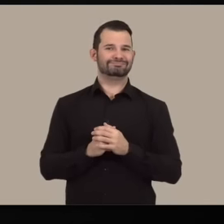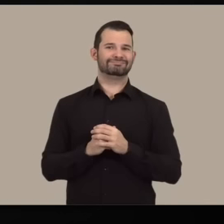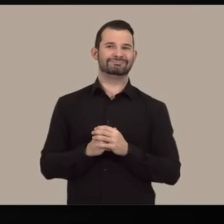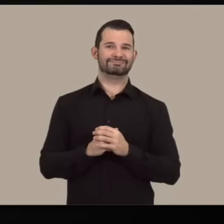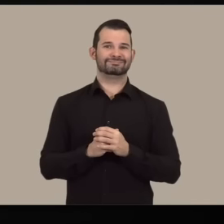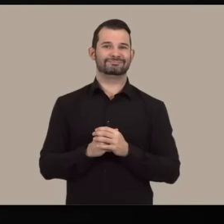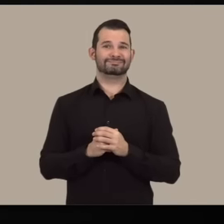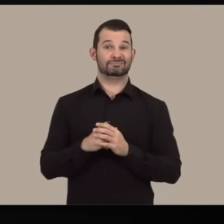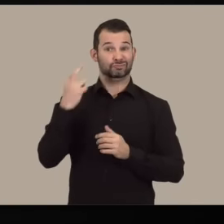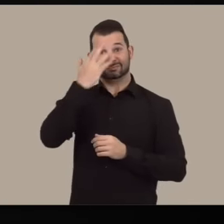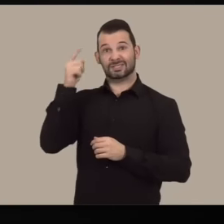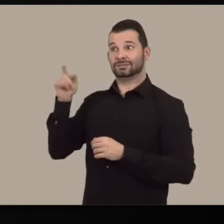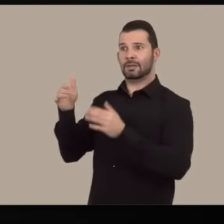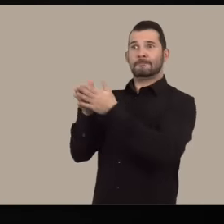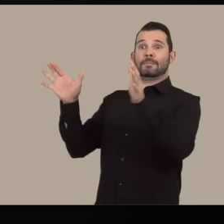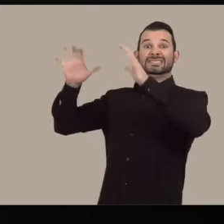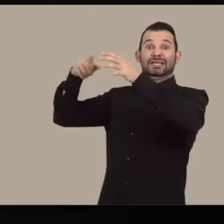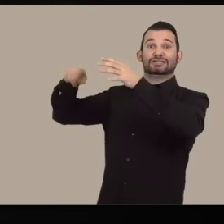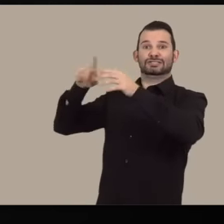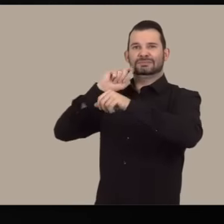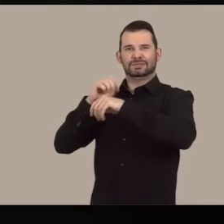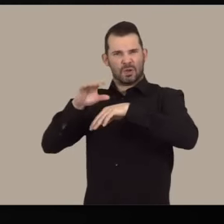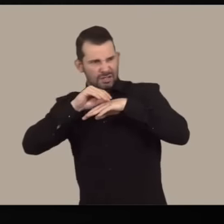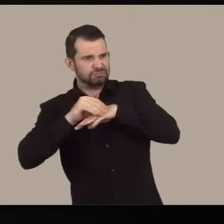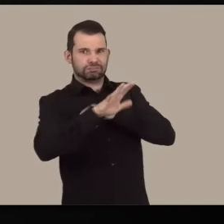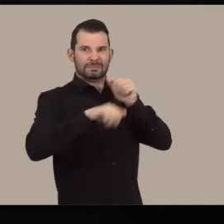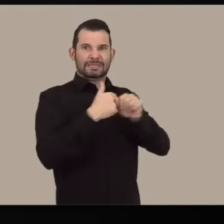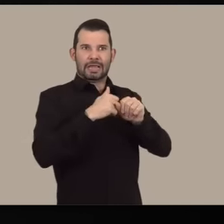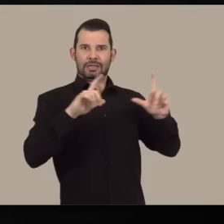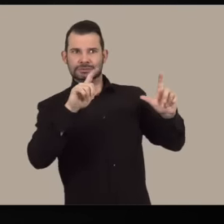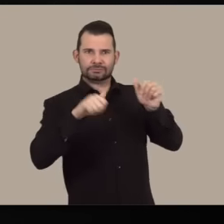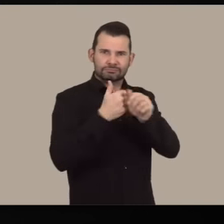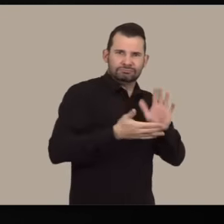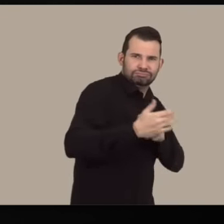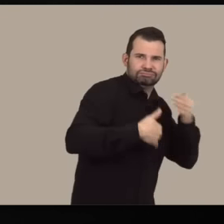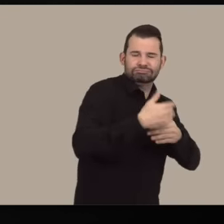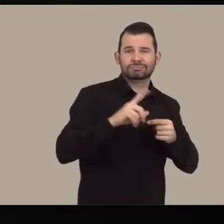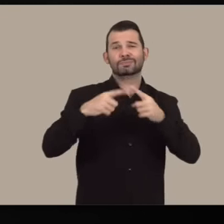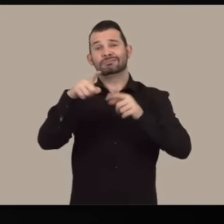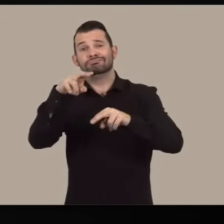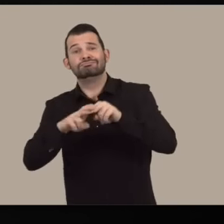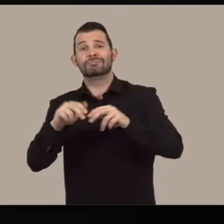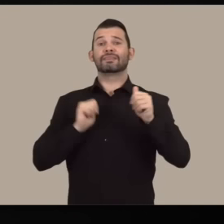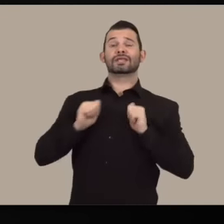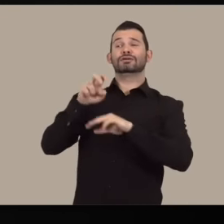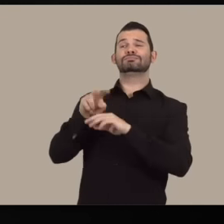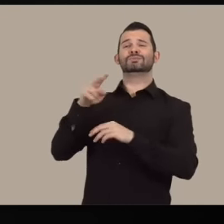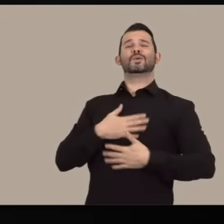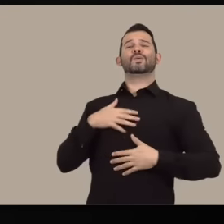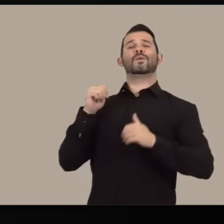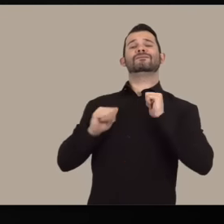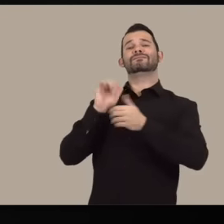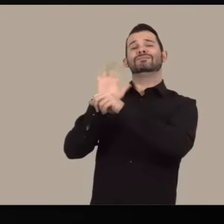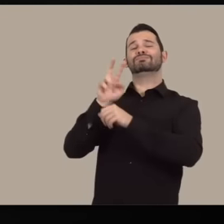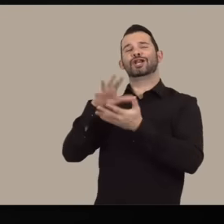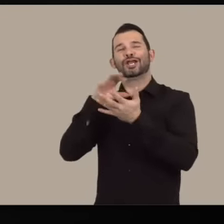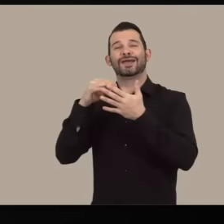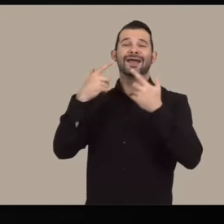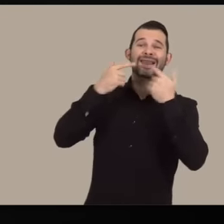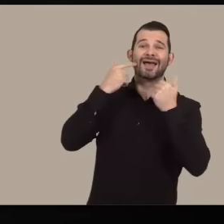that success. Because the public sector is a force behind the scenes. When you're sitting in a theater, enjoying a